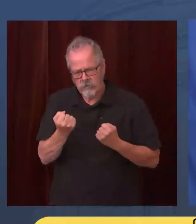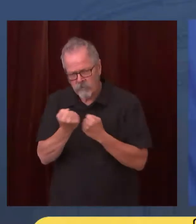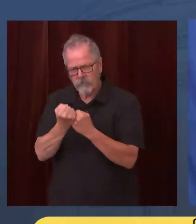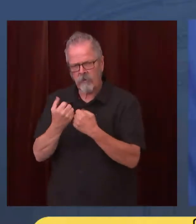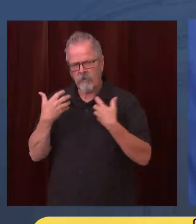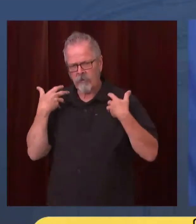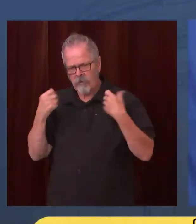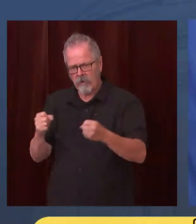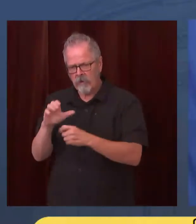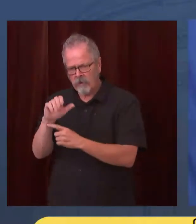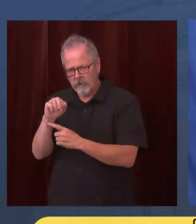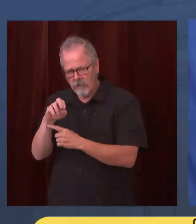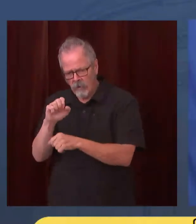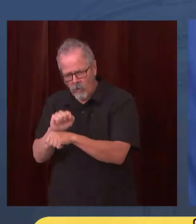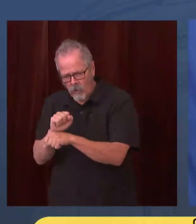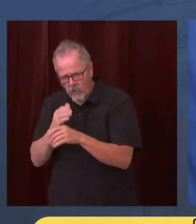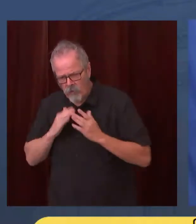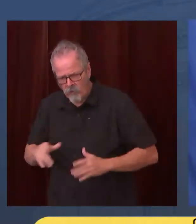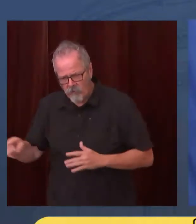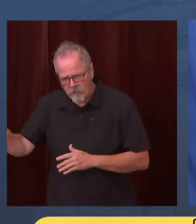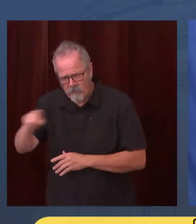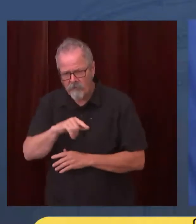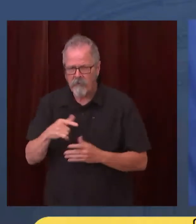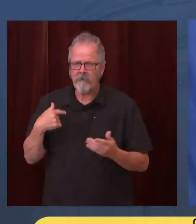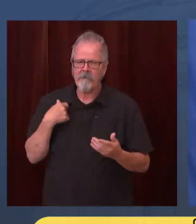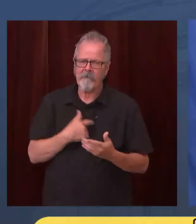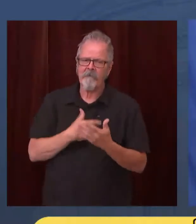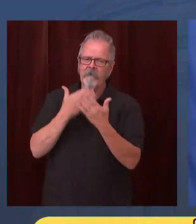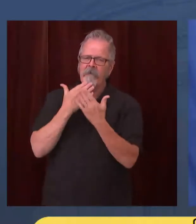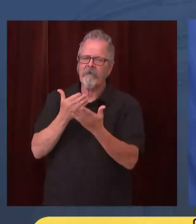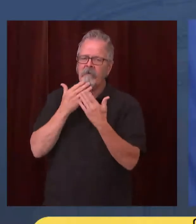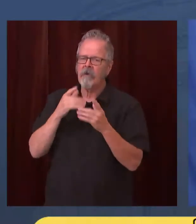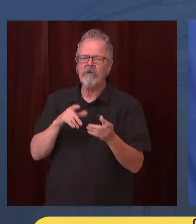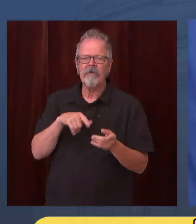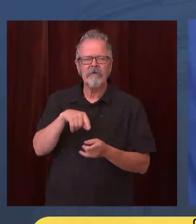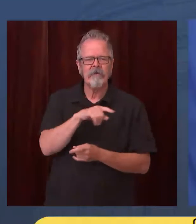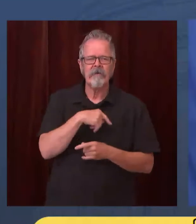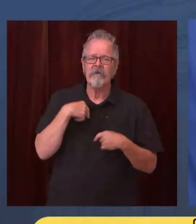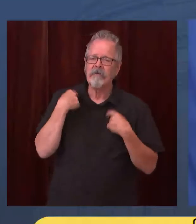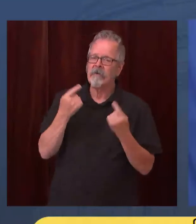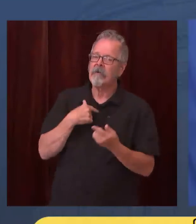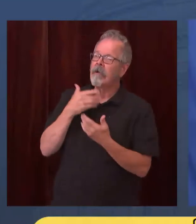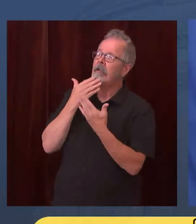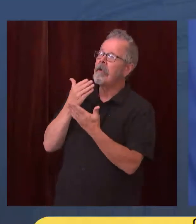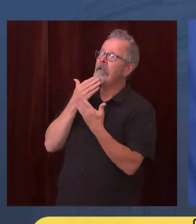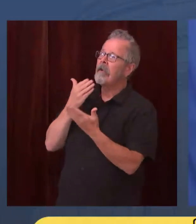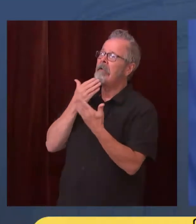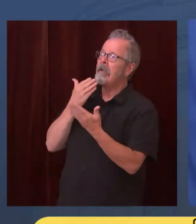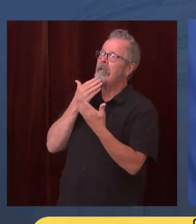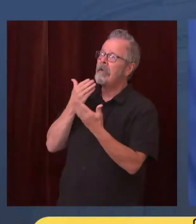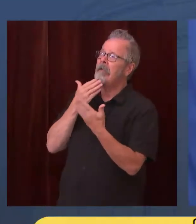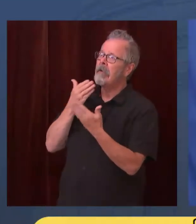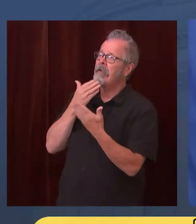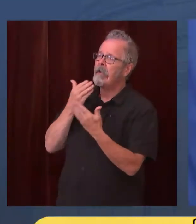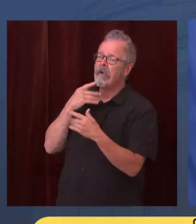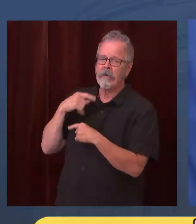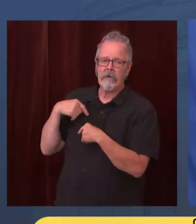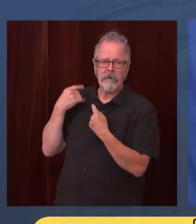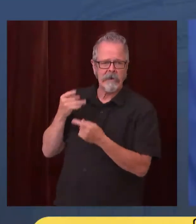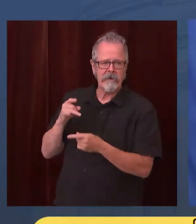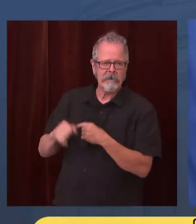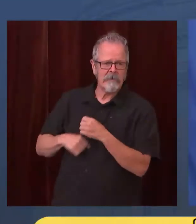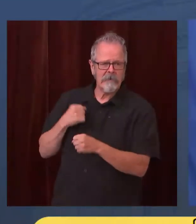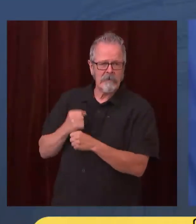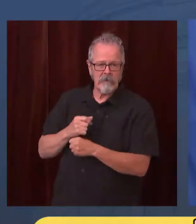for 18 plus months. But ultimately, this isn't just about thanking people, it's also about helping support the work that they are